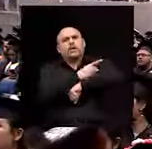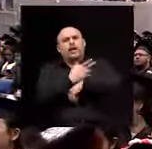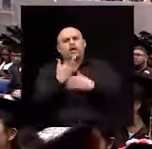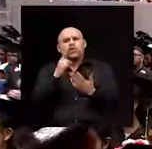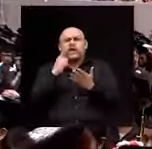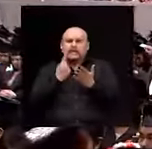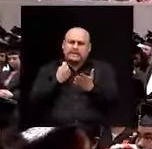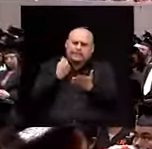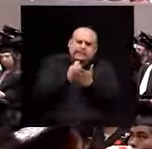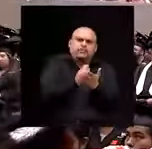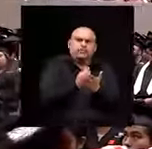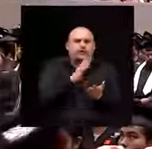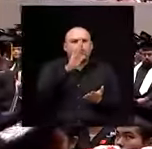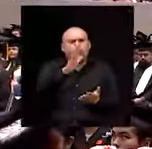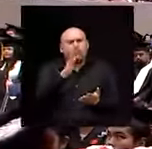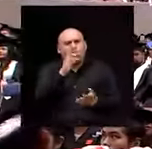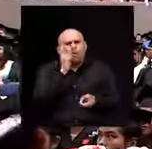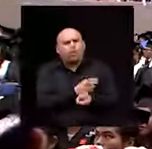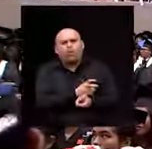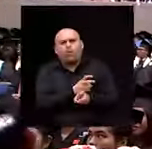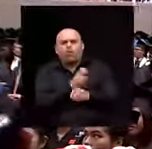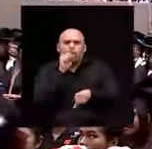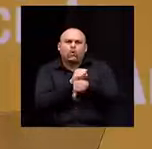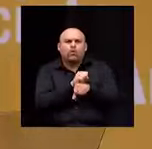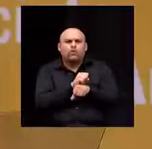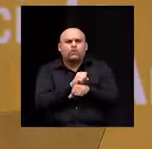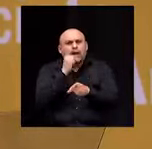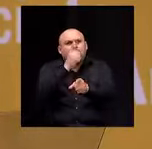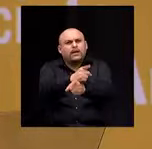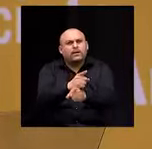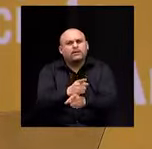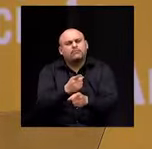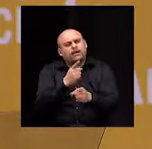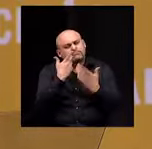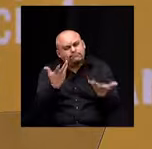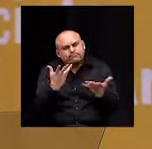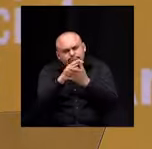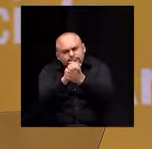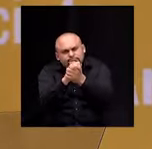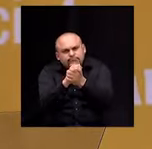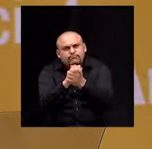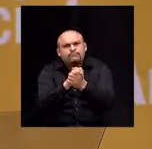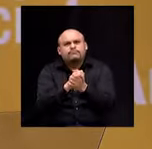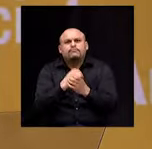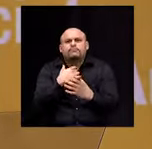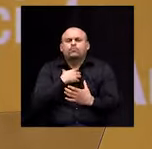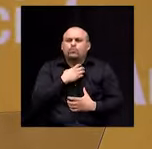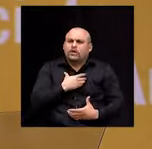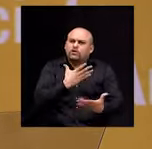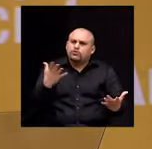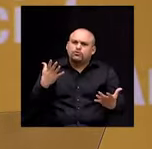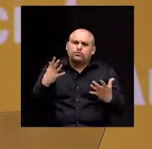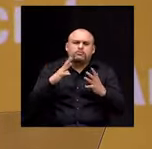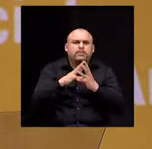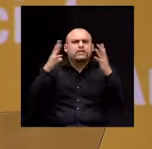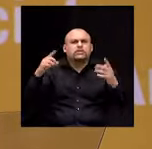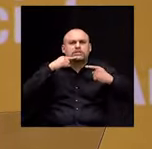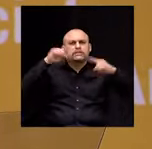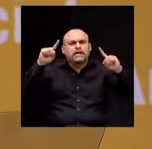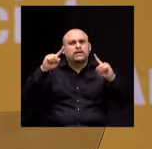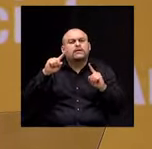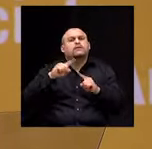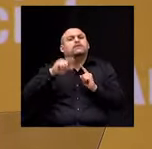testimony of your hard work, right? So congratulations. I wish you much success. And